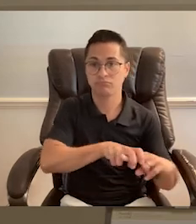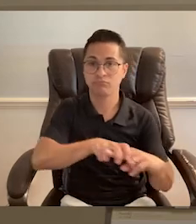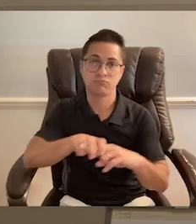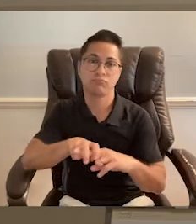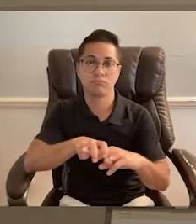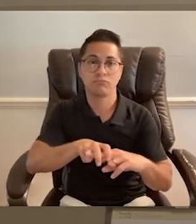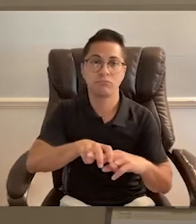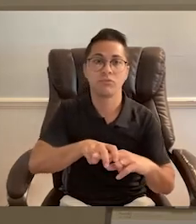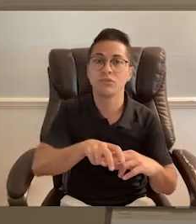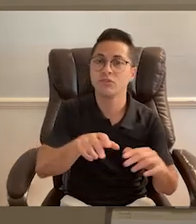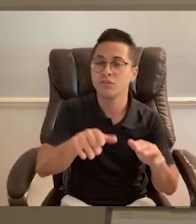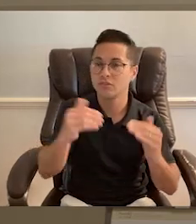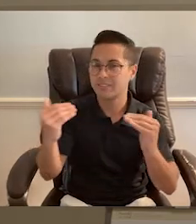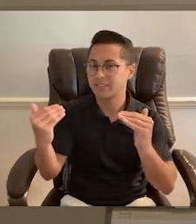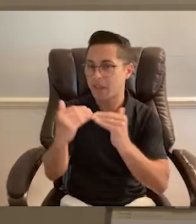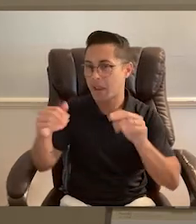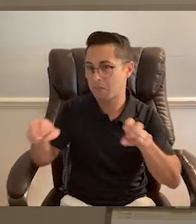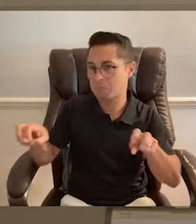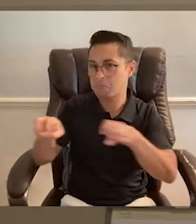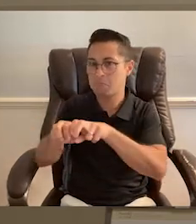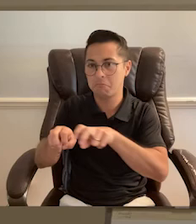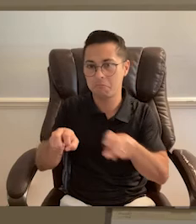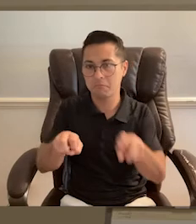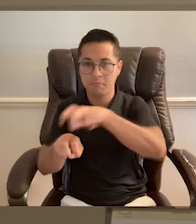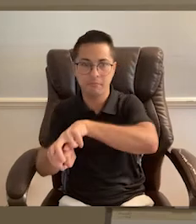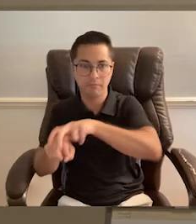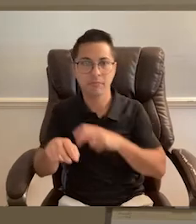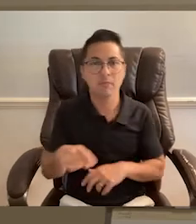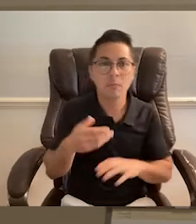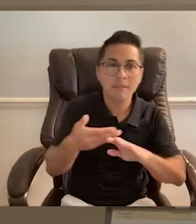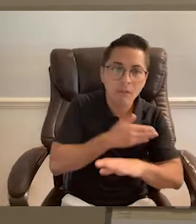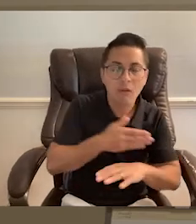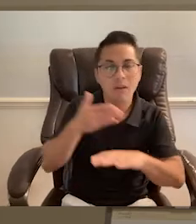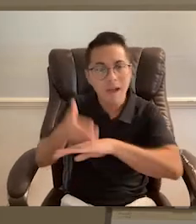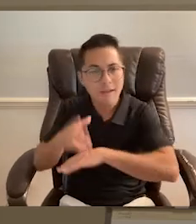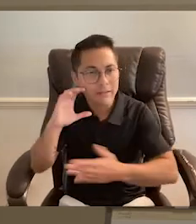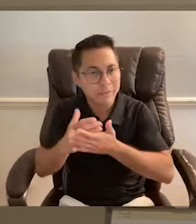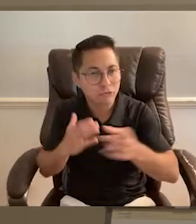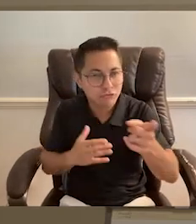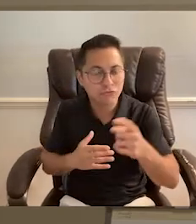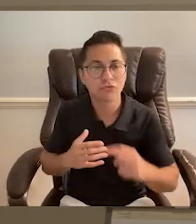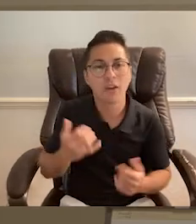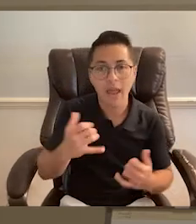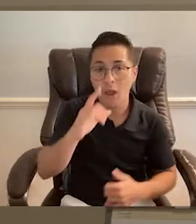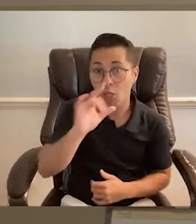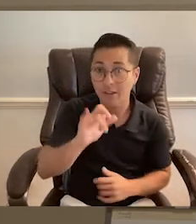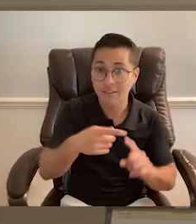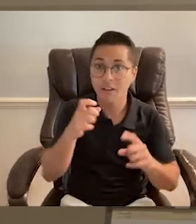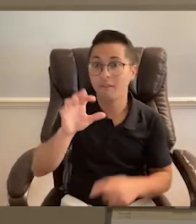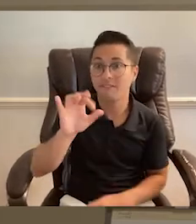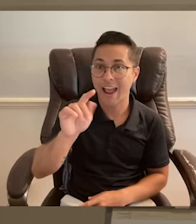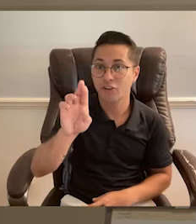I have a brother with a disability, and these are the things that he really would like to do. And so this was an example of